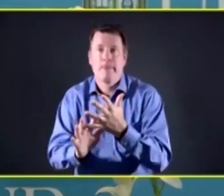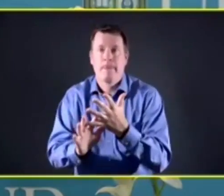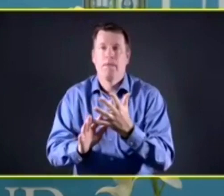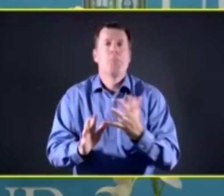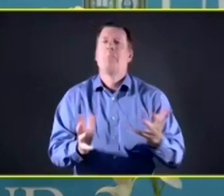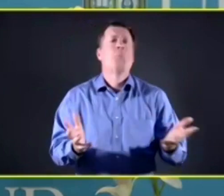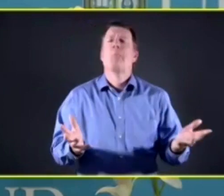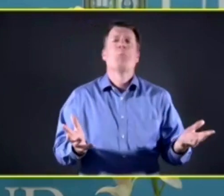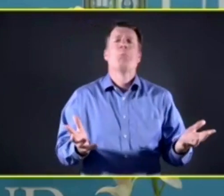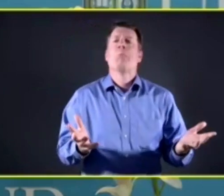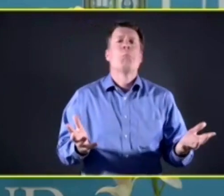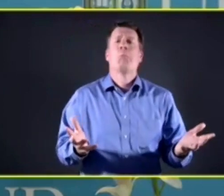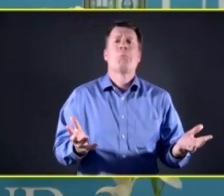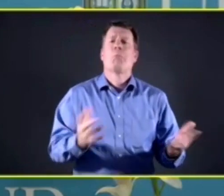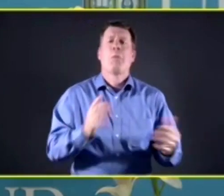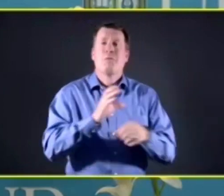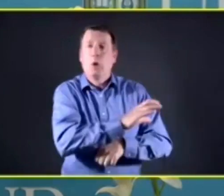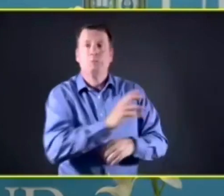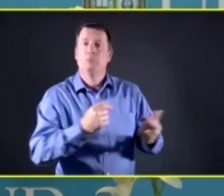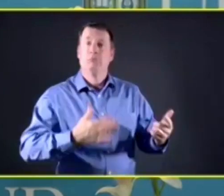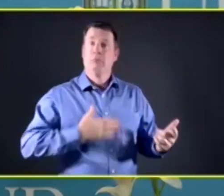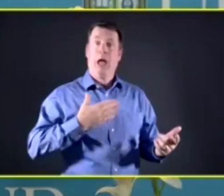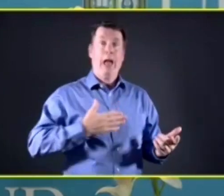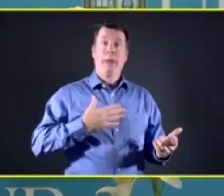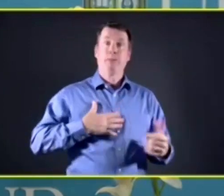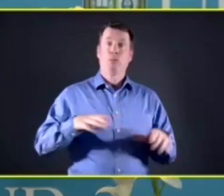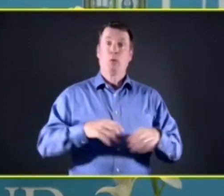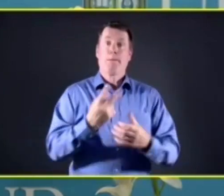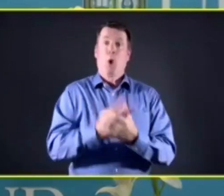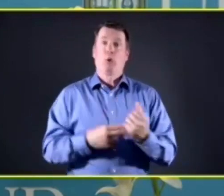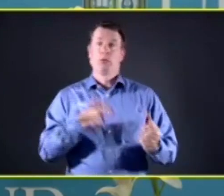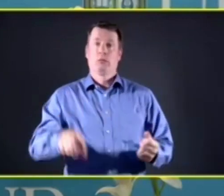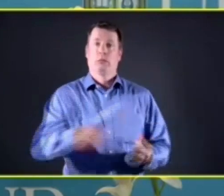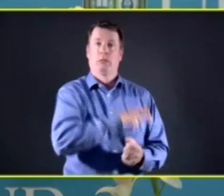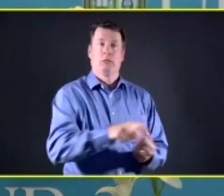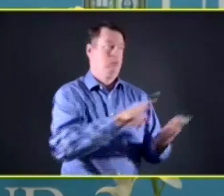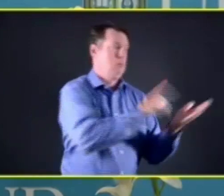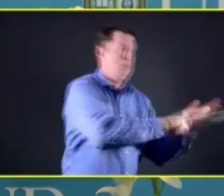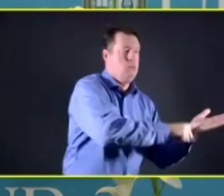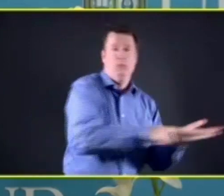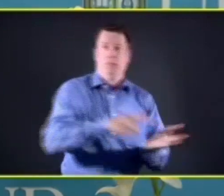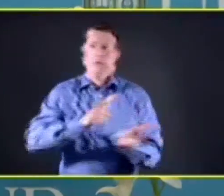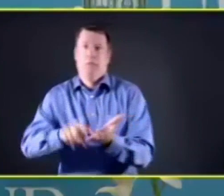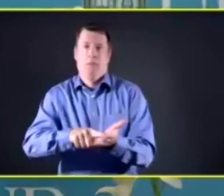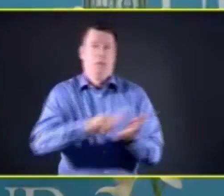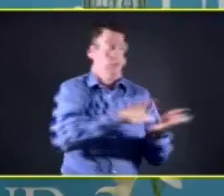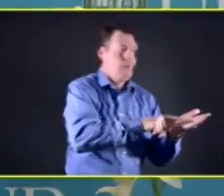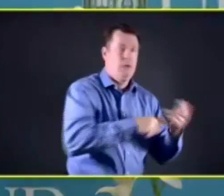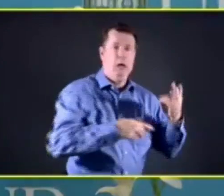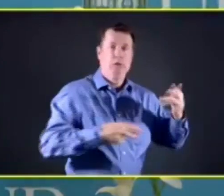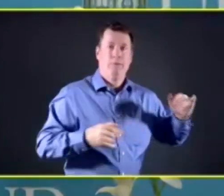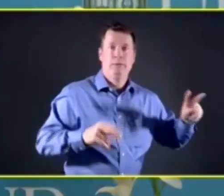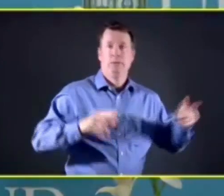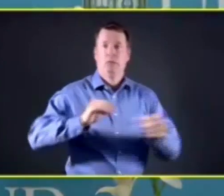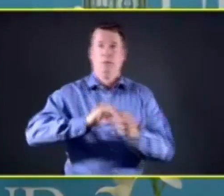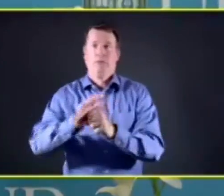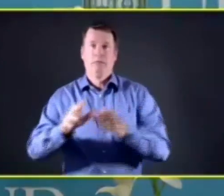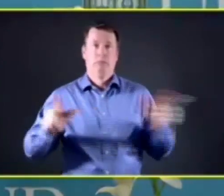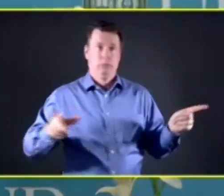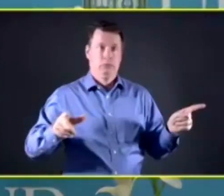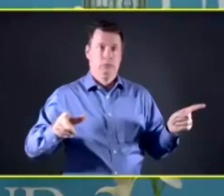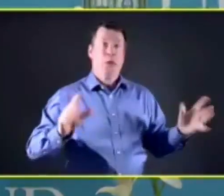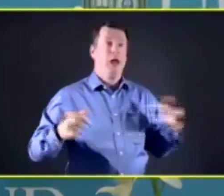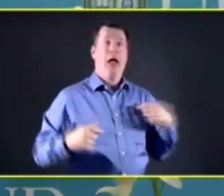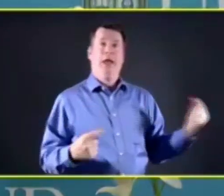I'm happy to be doing both right now. Yeah, so there's a huge amount of COVID research that's kind of